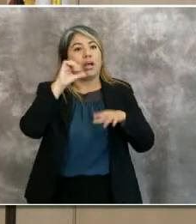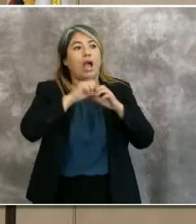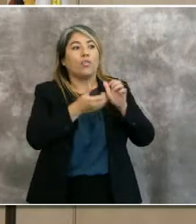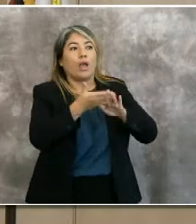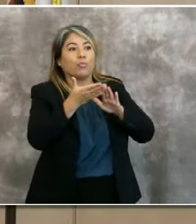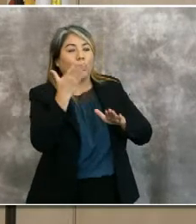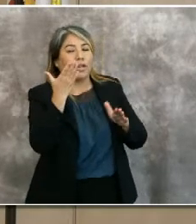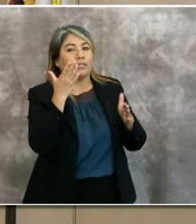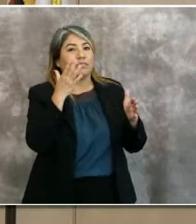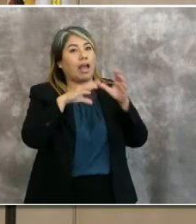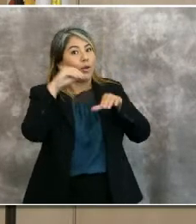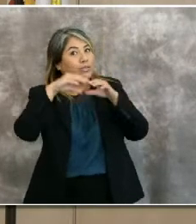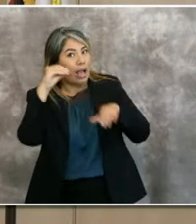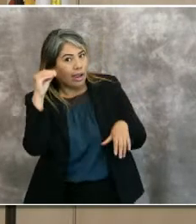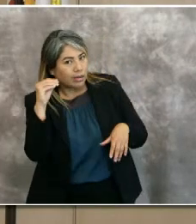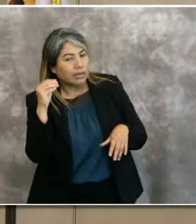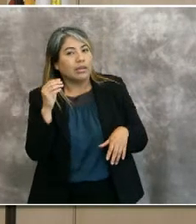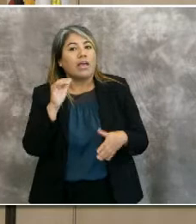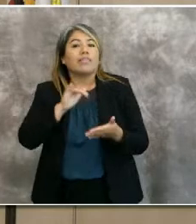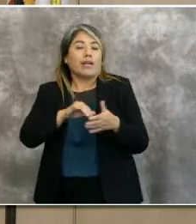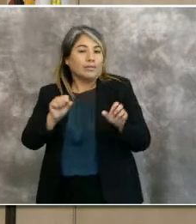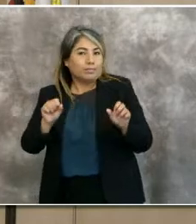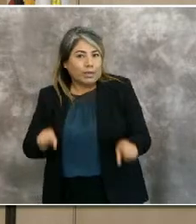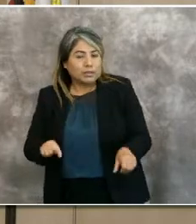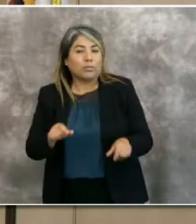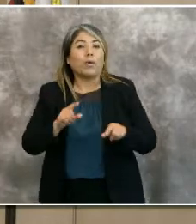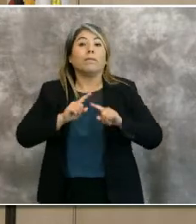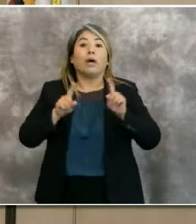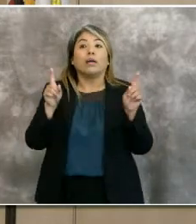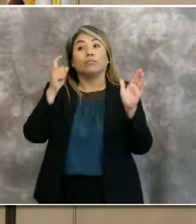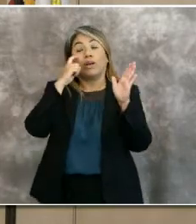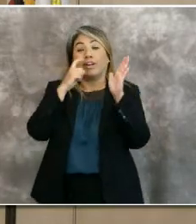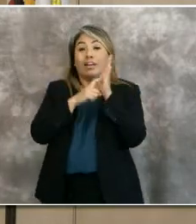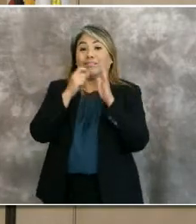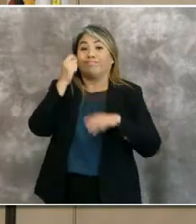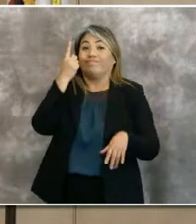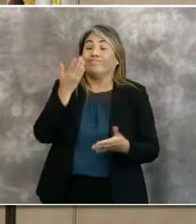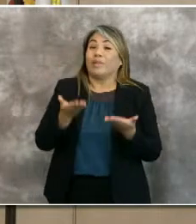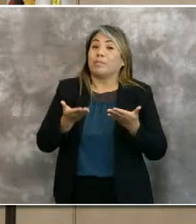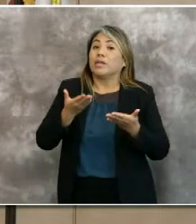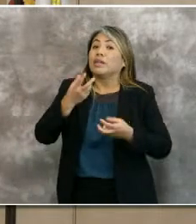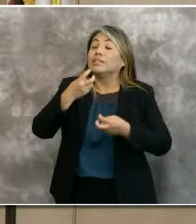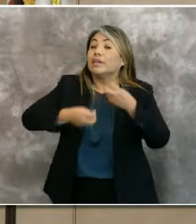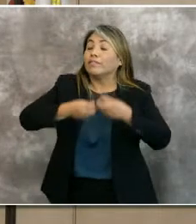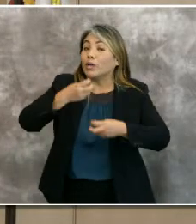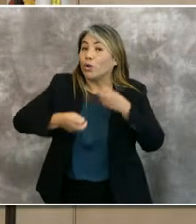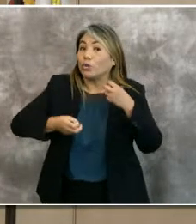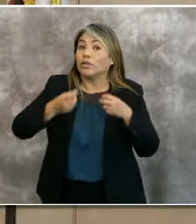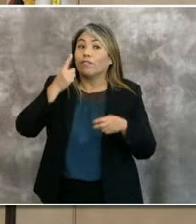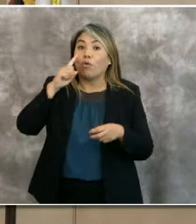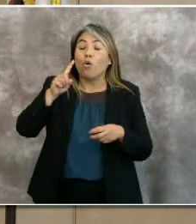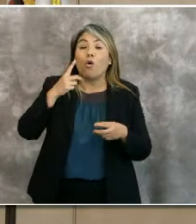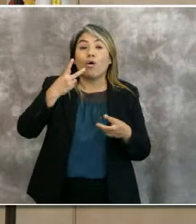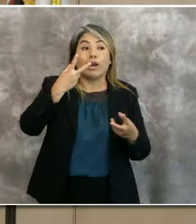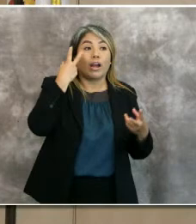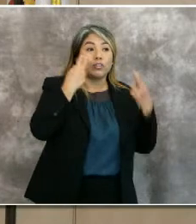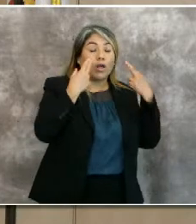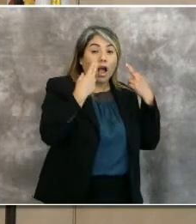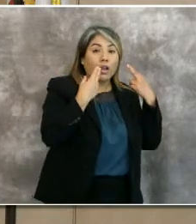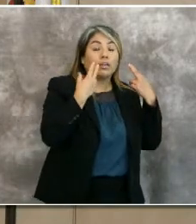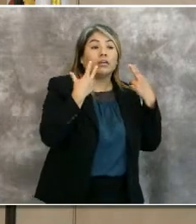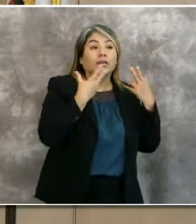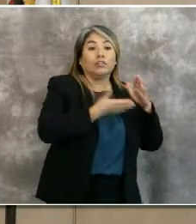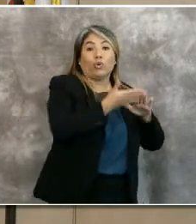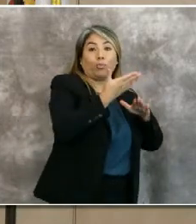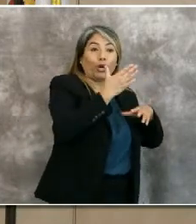So that is possible, although you can recognize that it might be quite difficult for a hair salon to operate